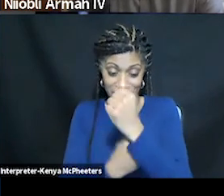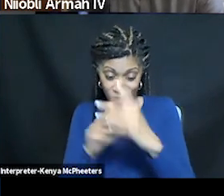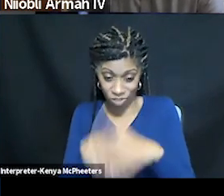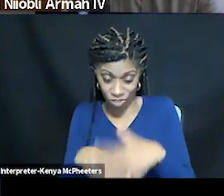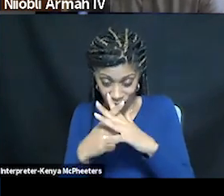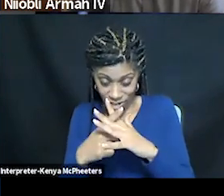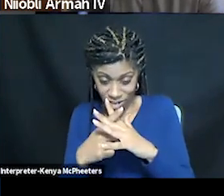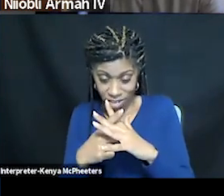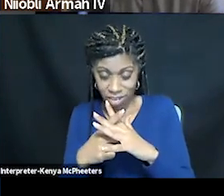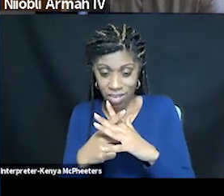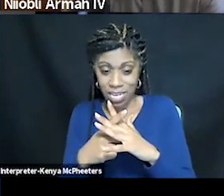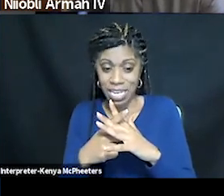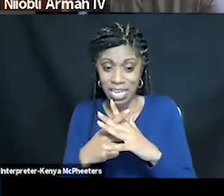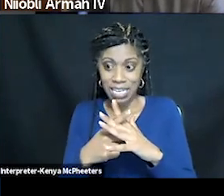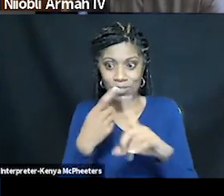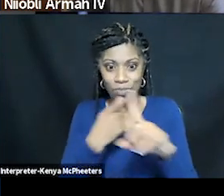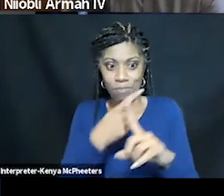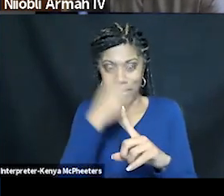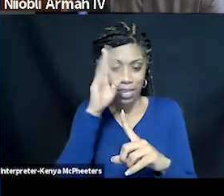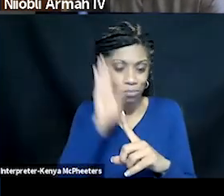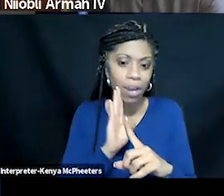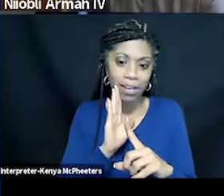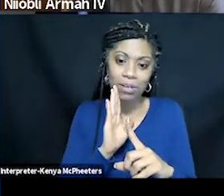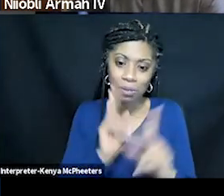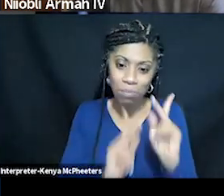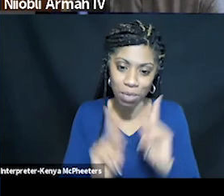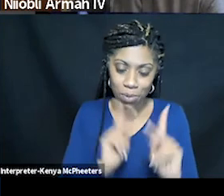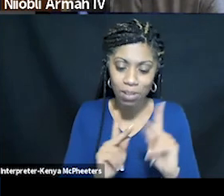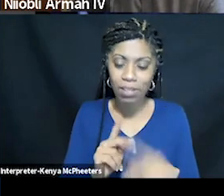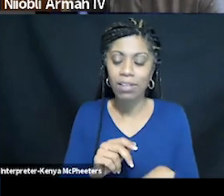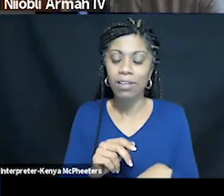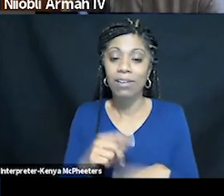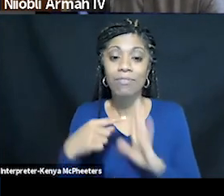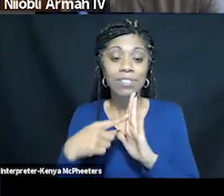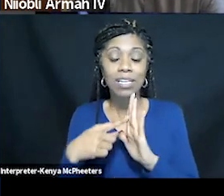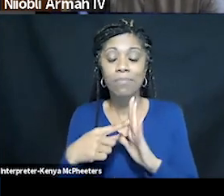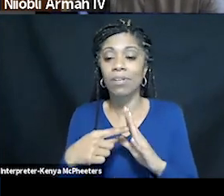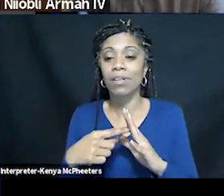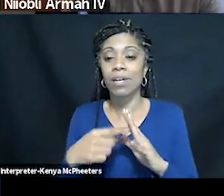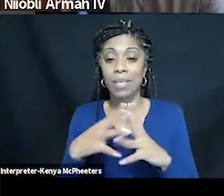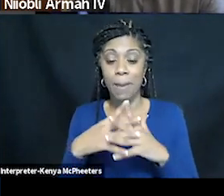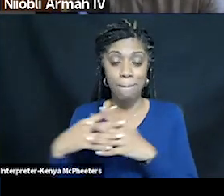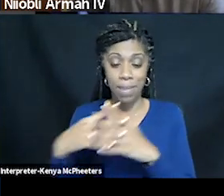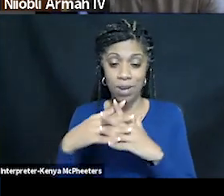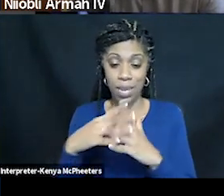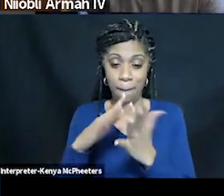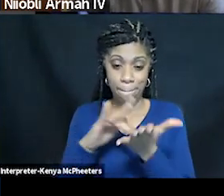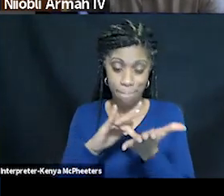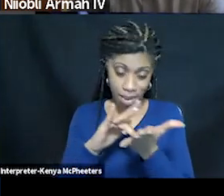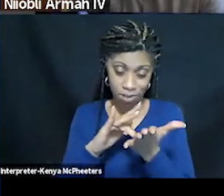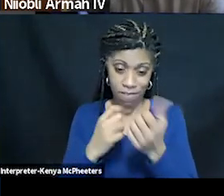American Medical Association has done the research and they've came out and apologized about all the health disparities they did. And we wouldn't have